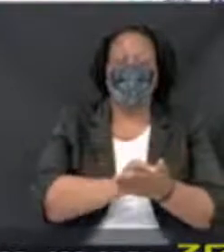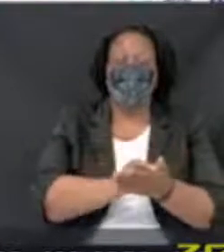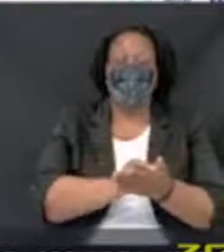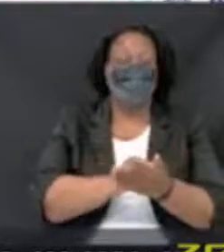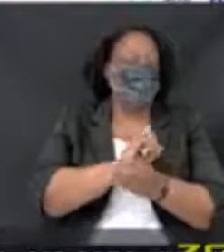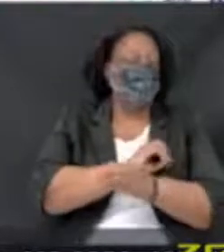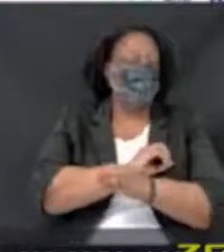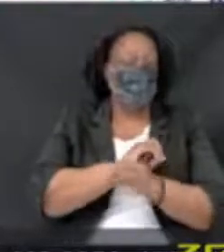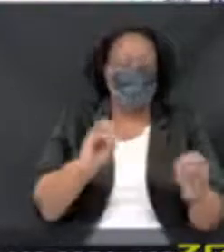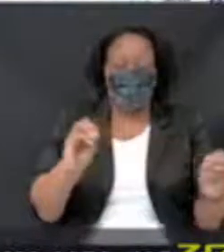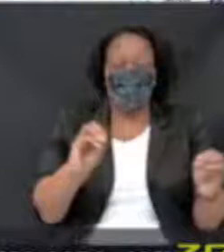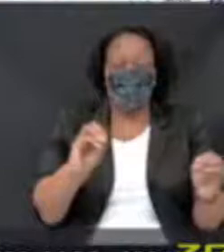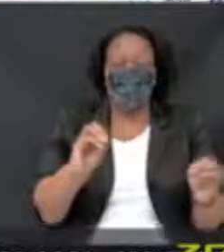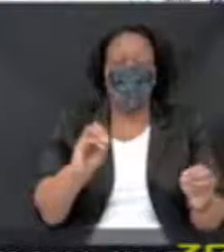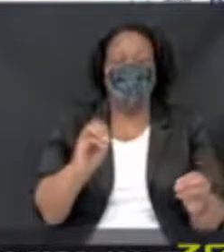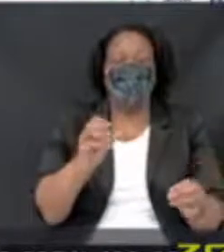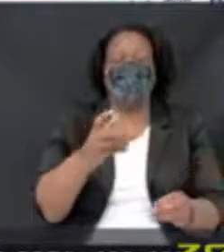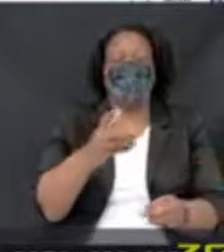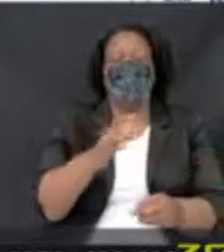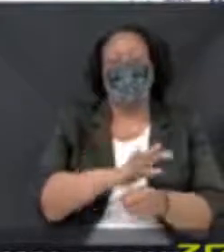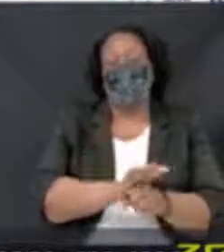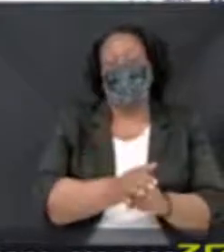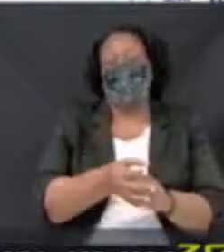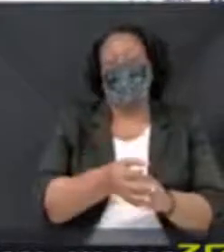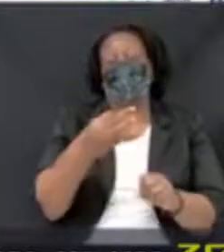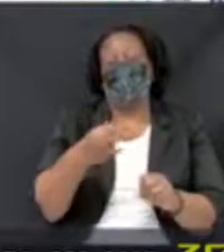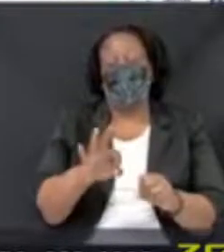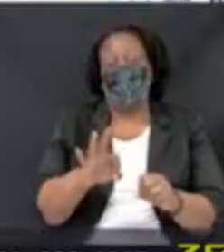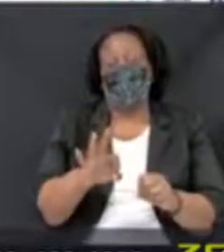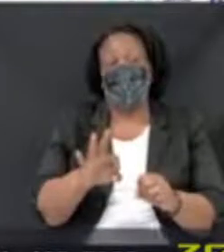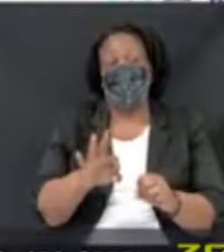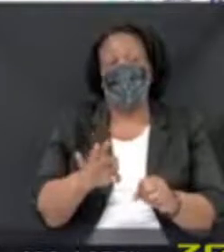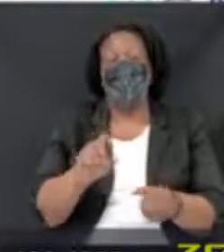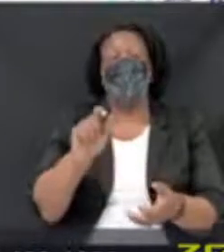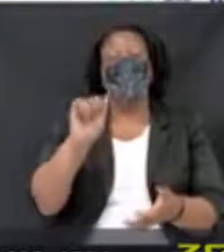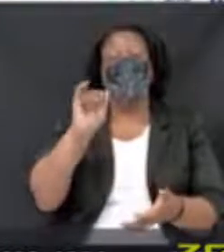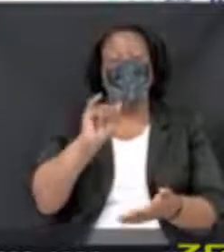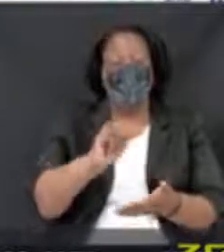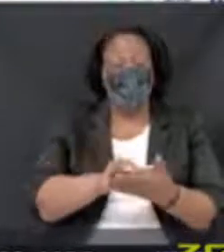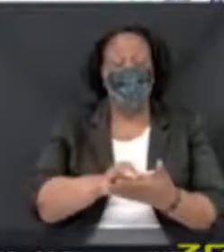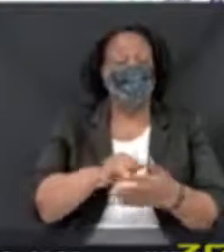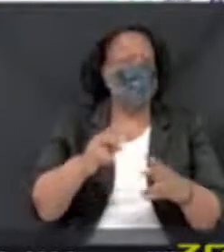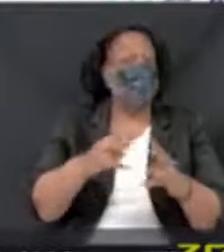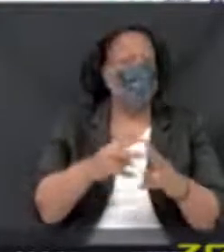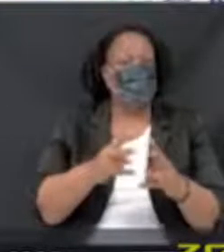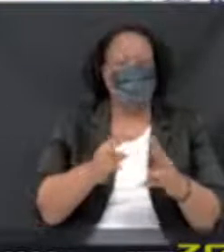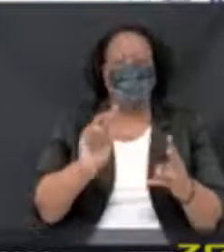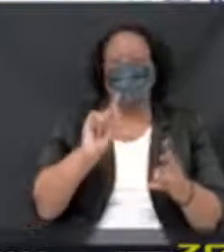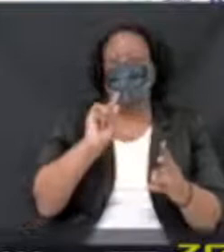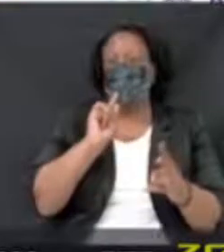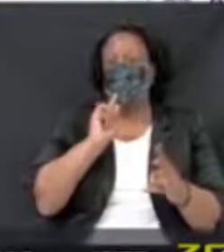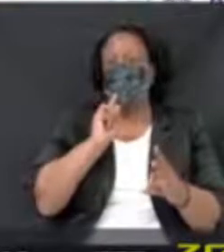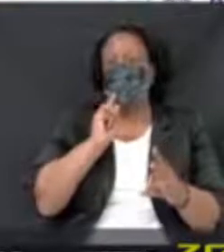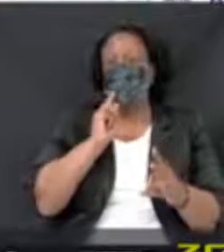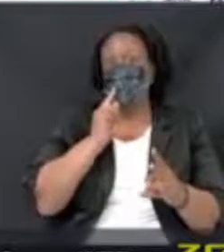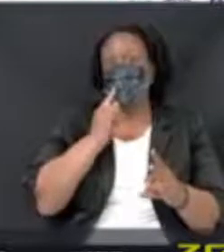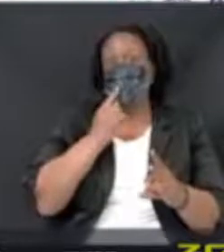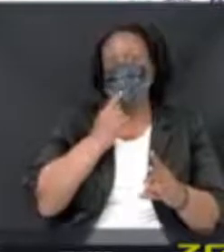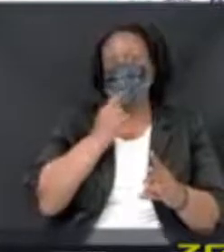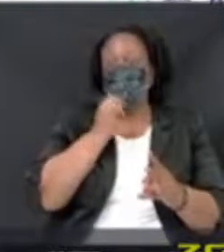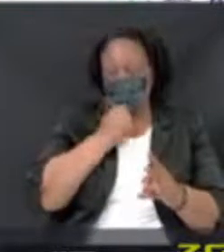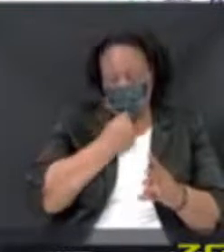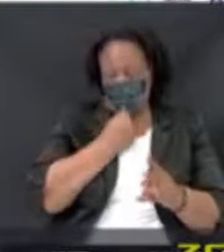That is how serious they were about this global event. It's a global event, a